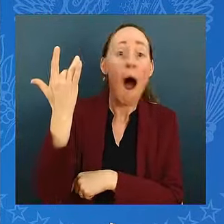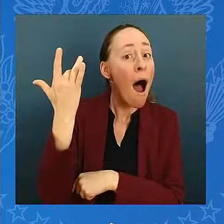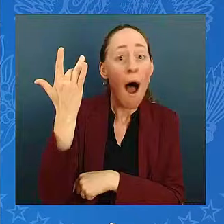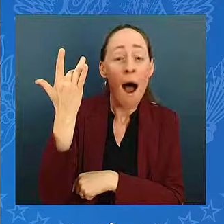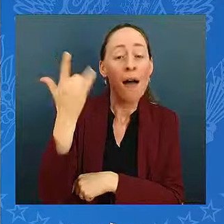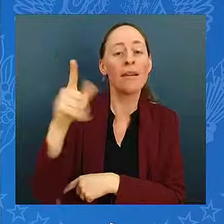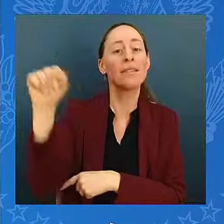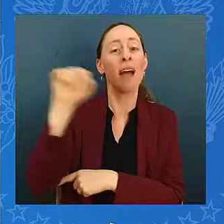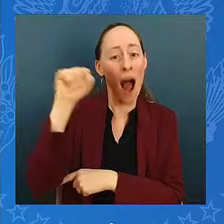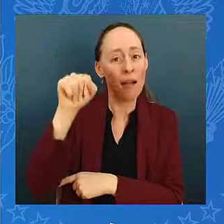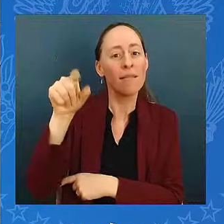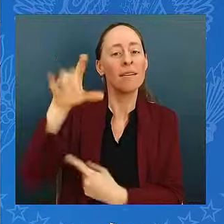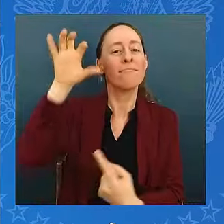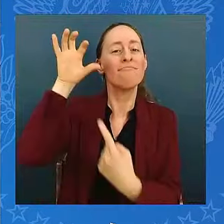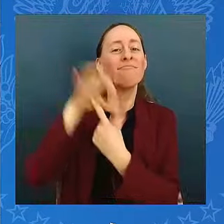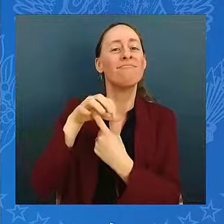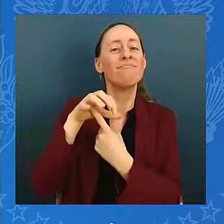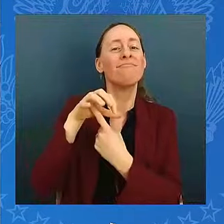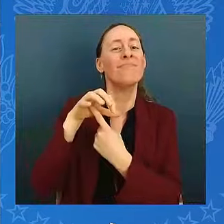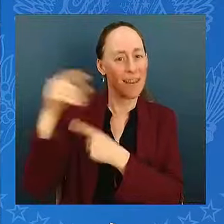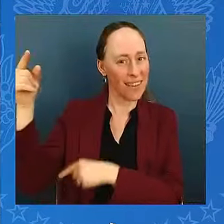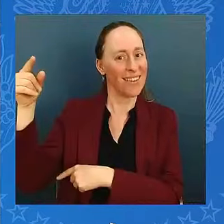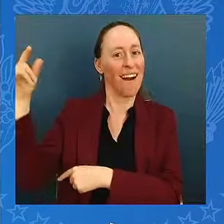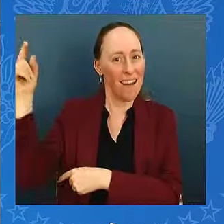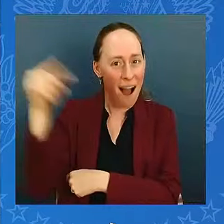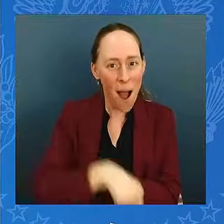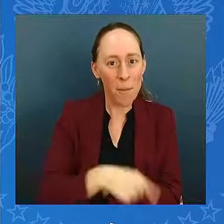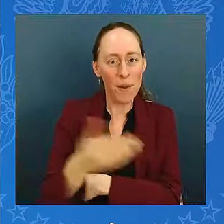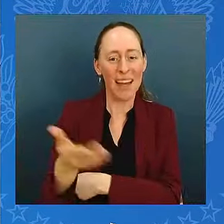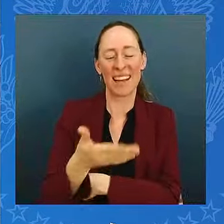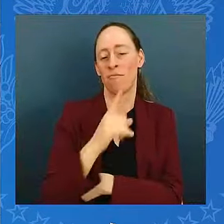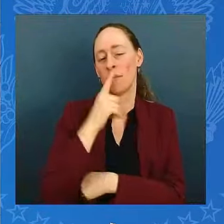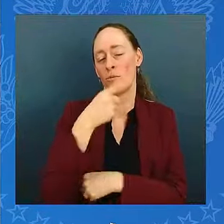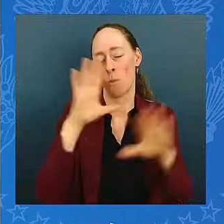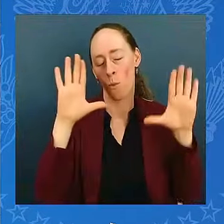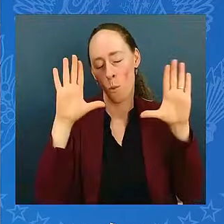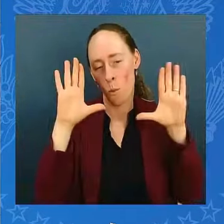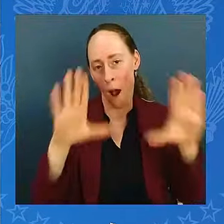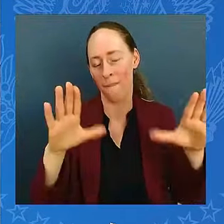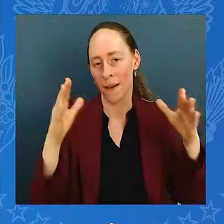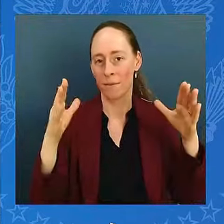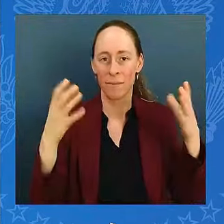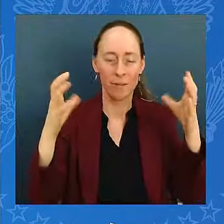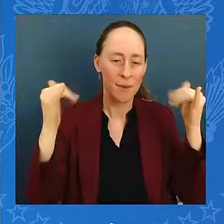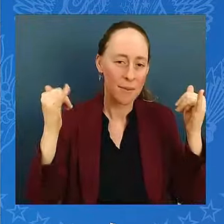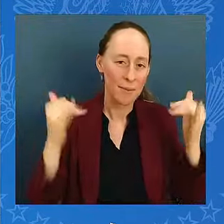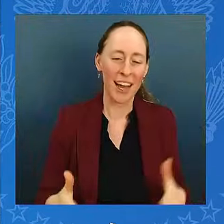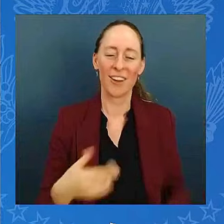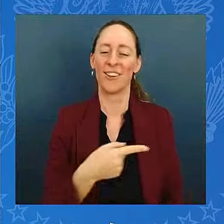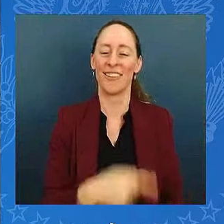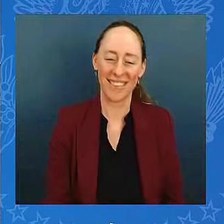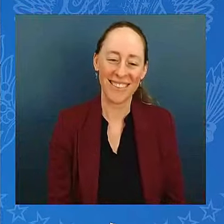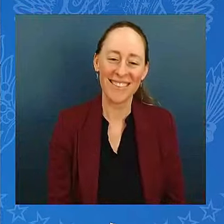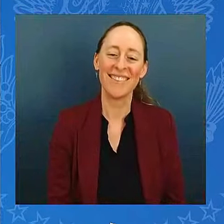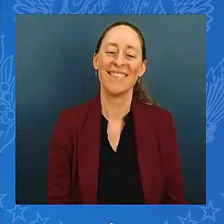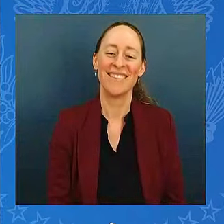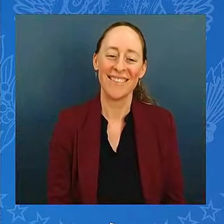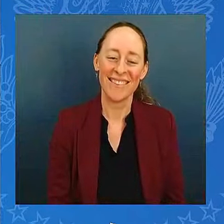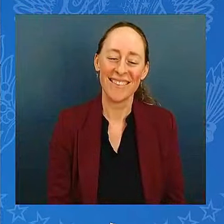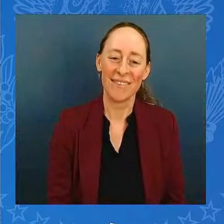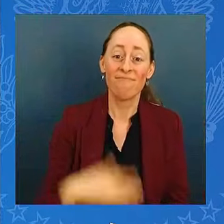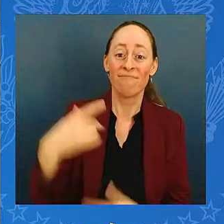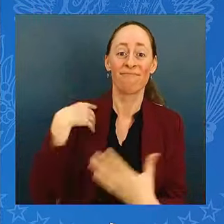man. I also want to thank the founding team owners, good friends of mine, the Murphys, and particularly Tammy,